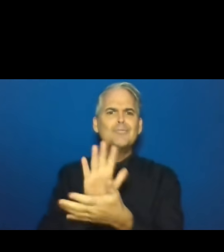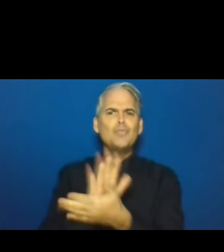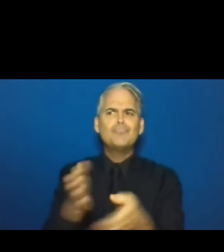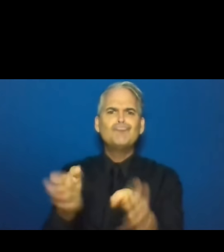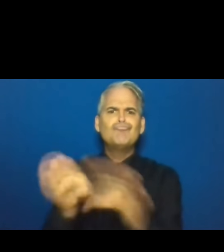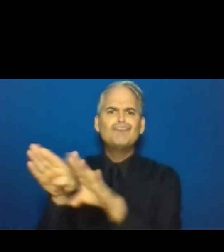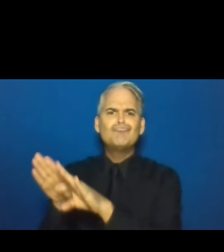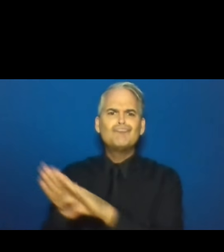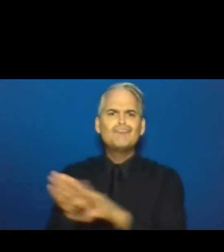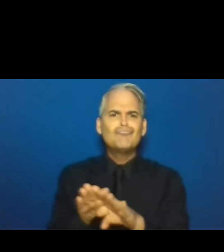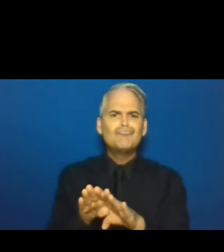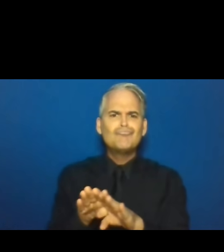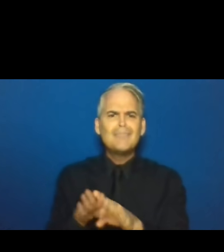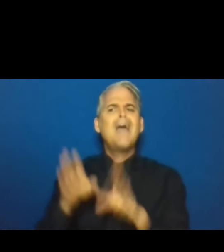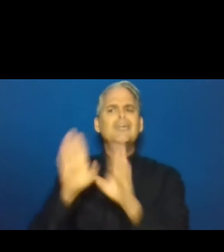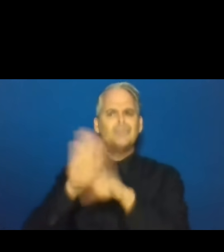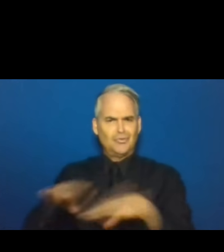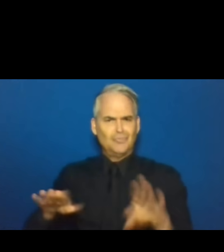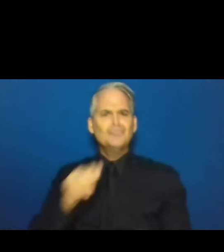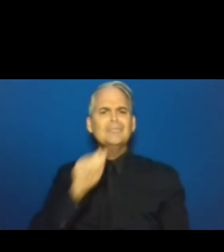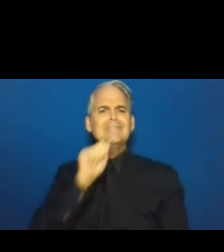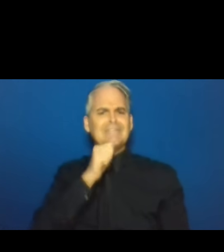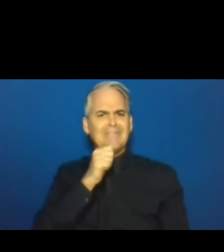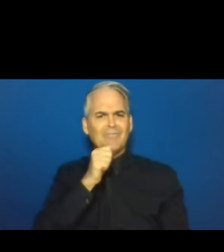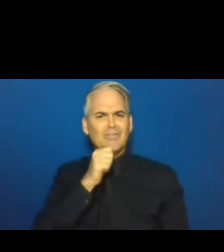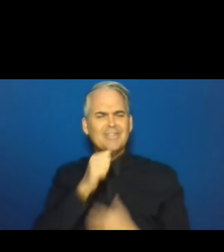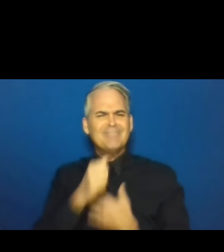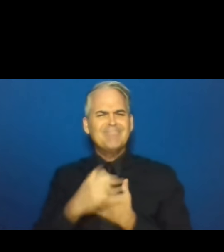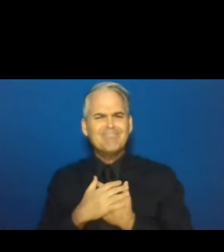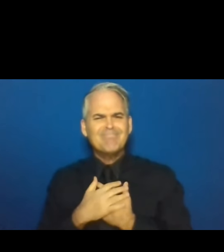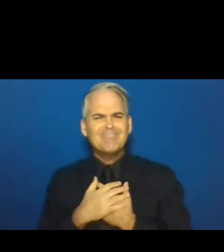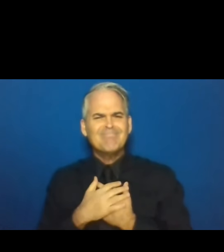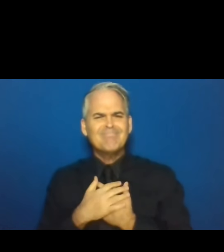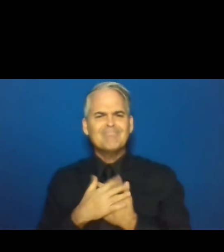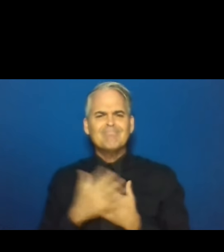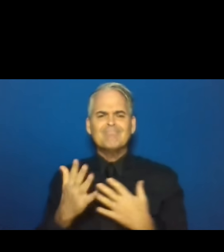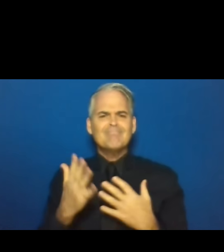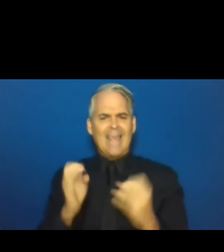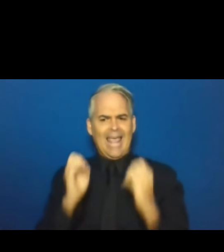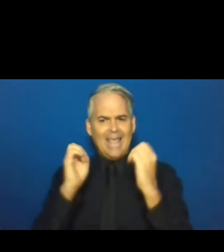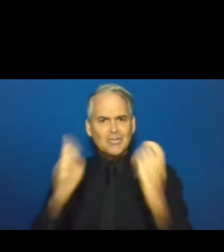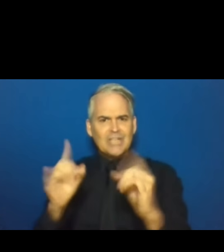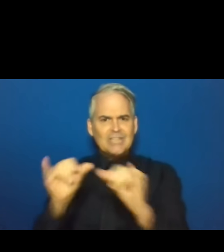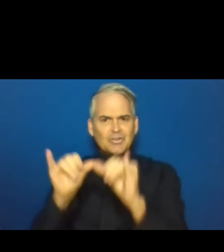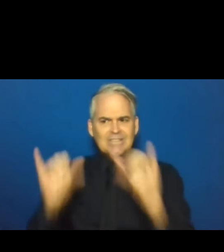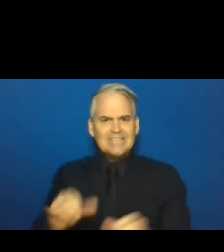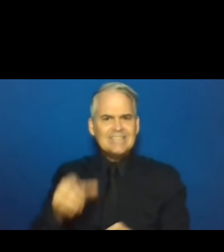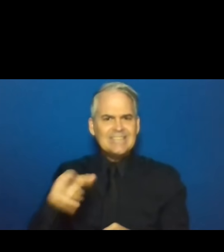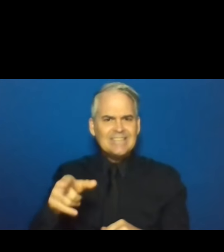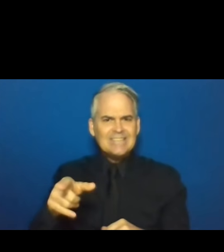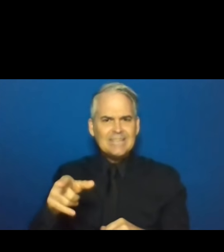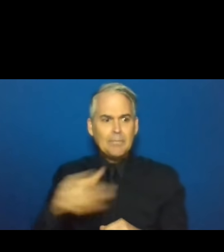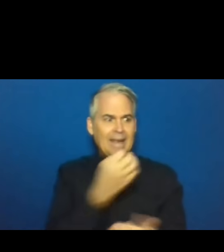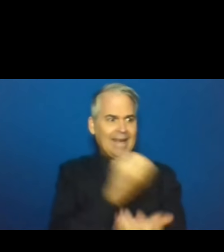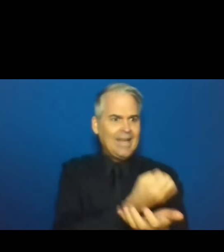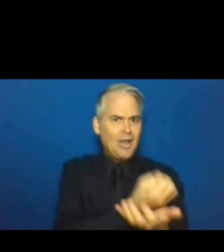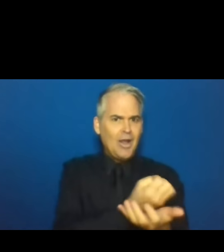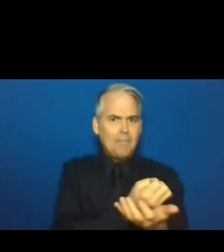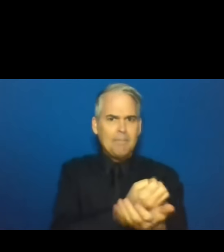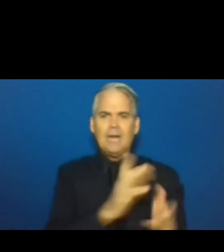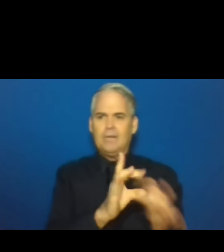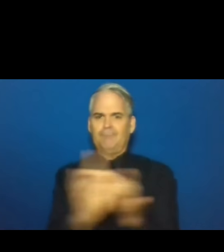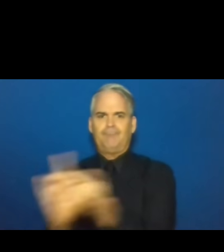our kids are suffering as a result. Our education system and our economy are not mutually exclusive. They